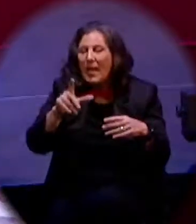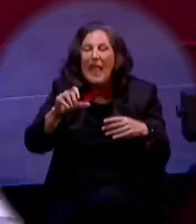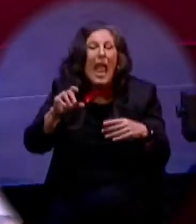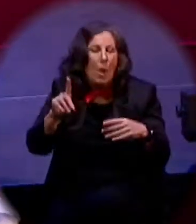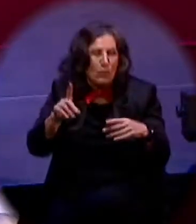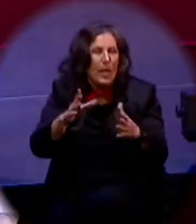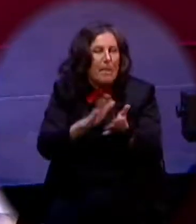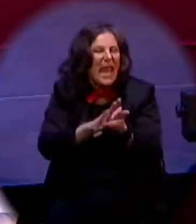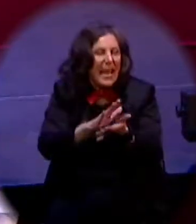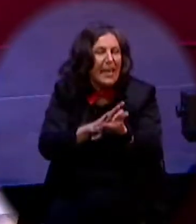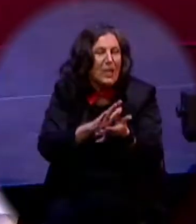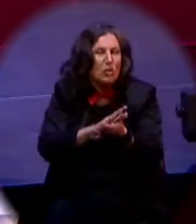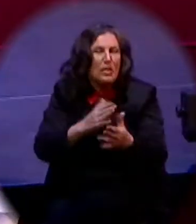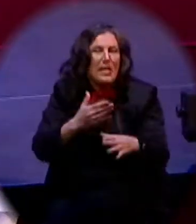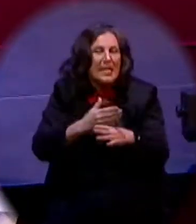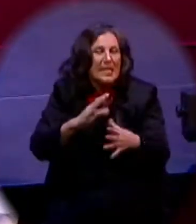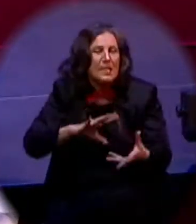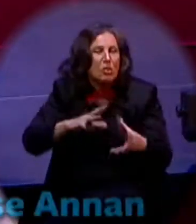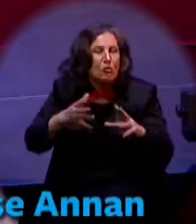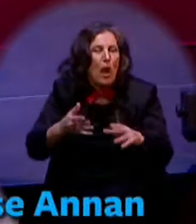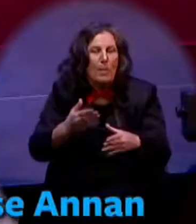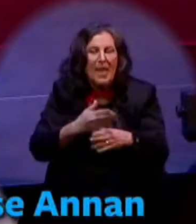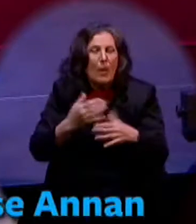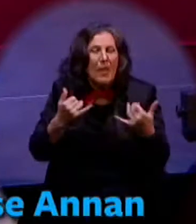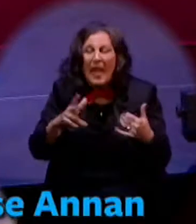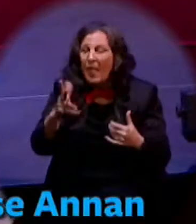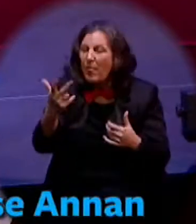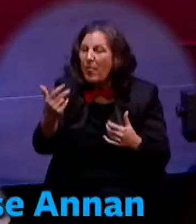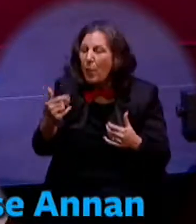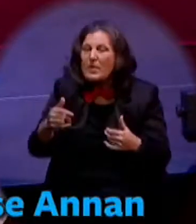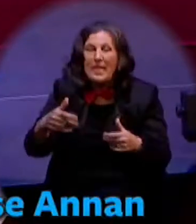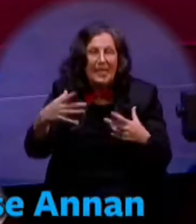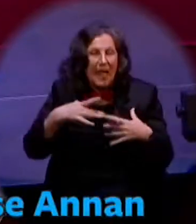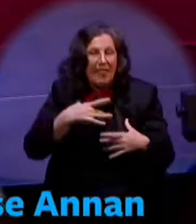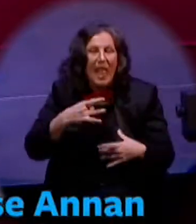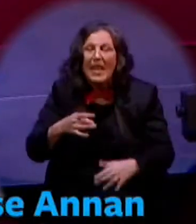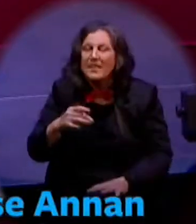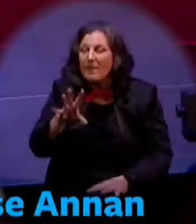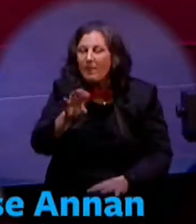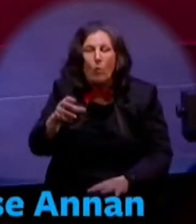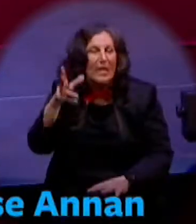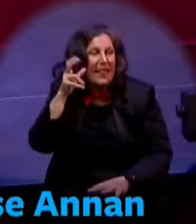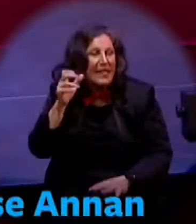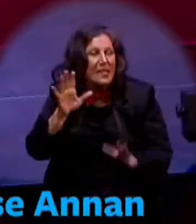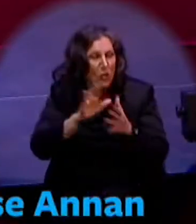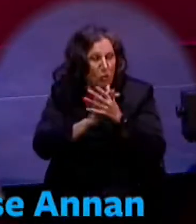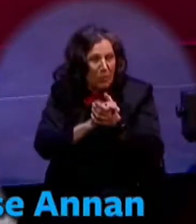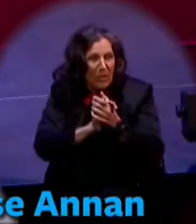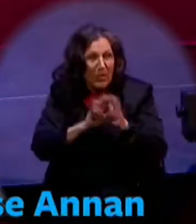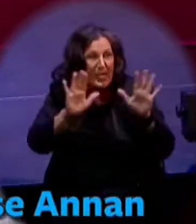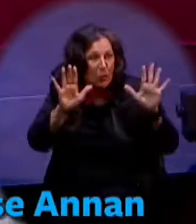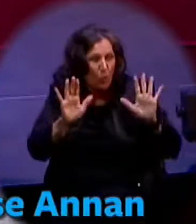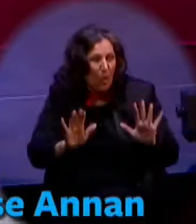And so it's the Disrupt Now podcast, and they got 13 likes and 40 listens. Congratulations, guys. That's wonderful.